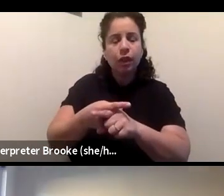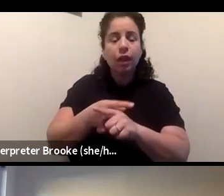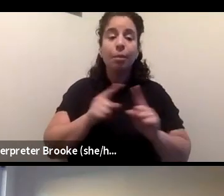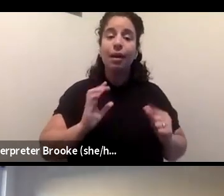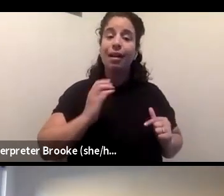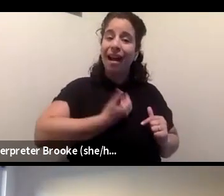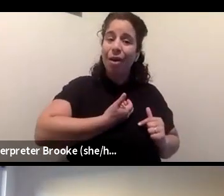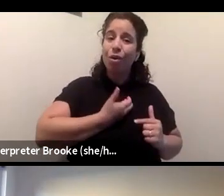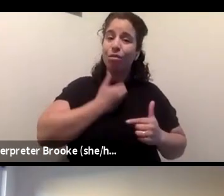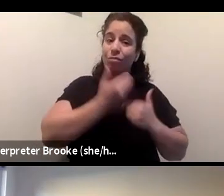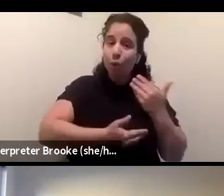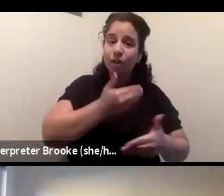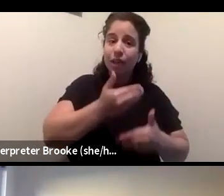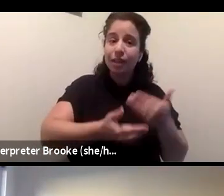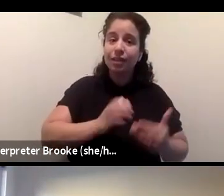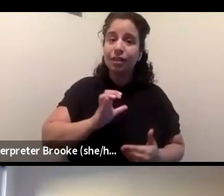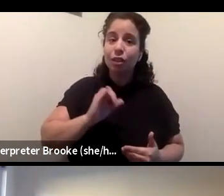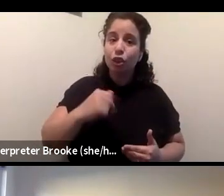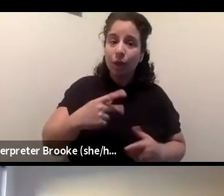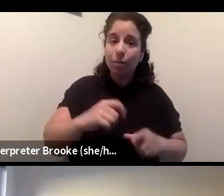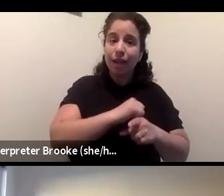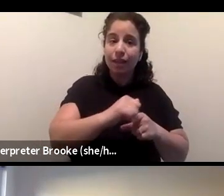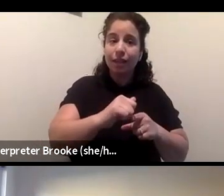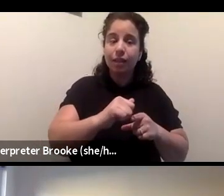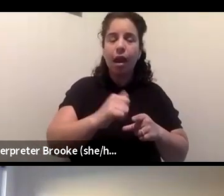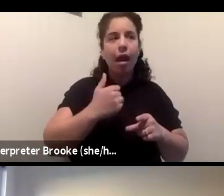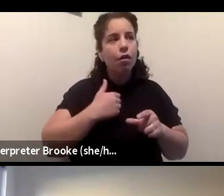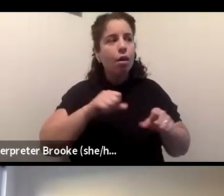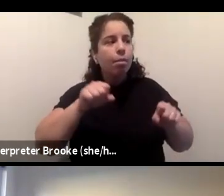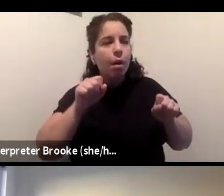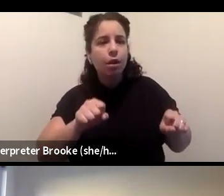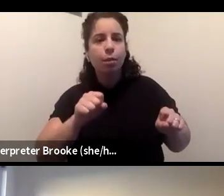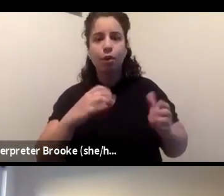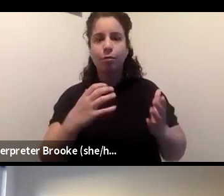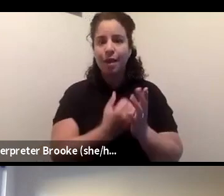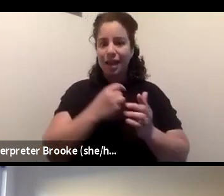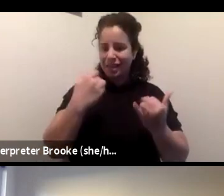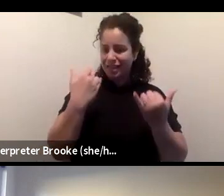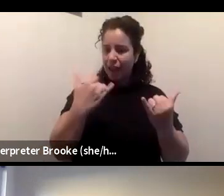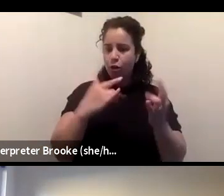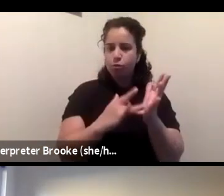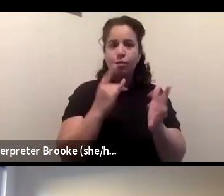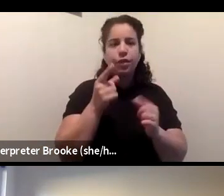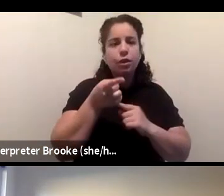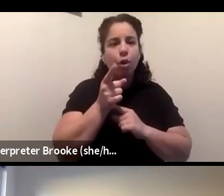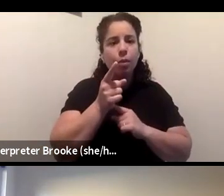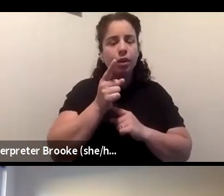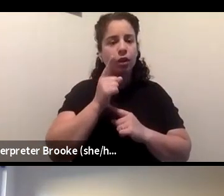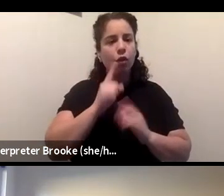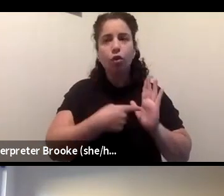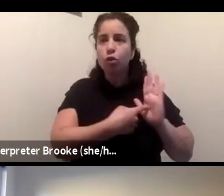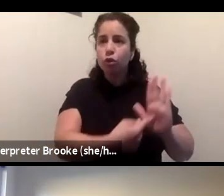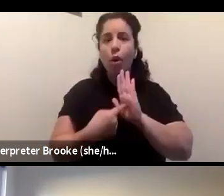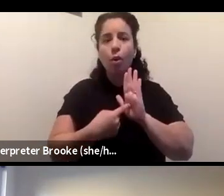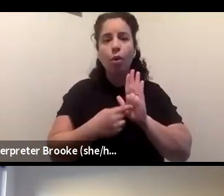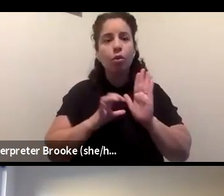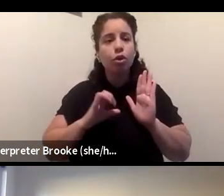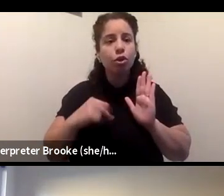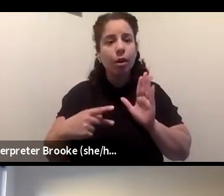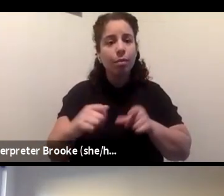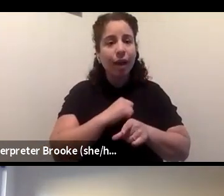potential to use this moment, or that this moment has the potential to use cripping practice to change the way